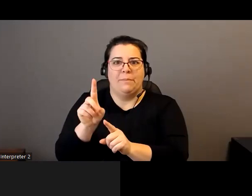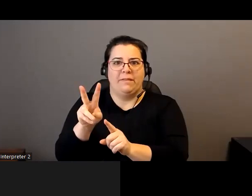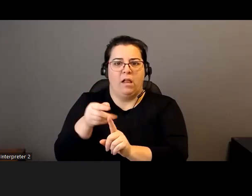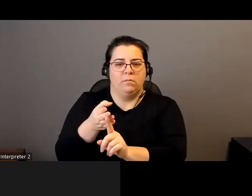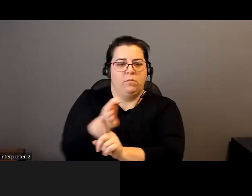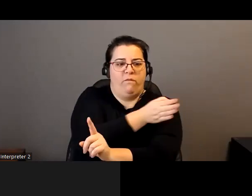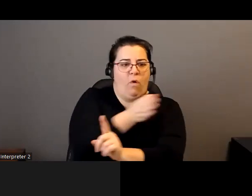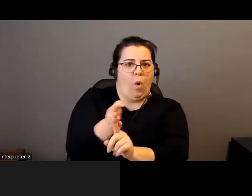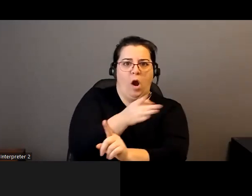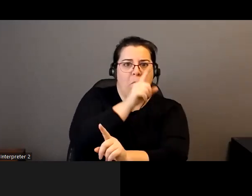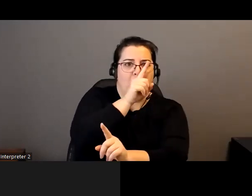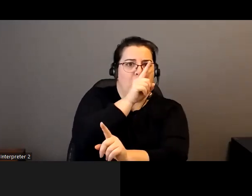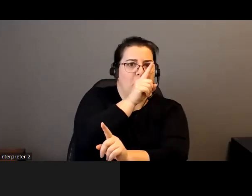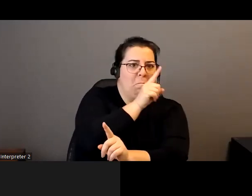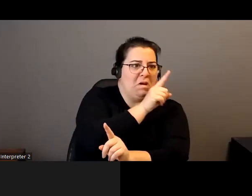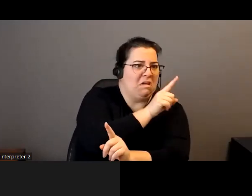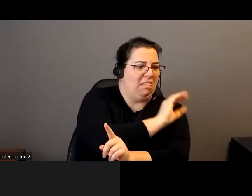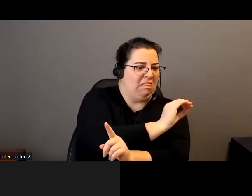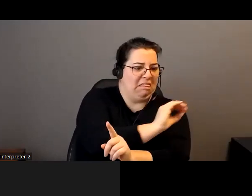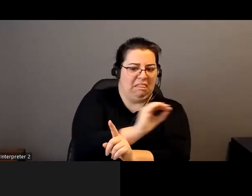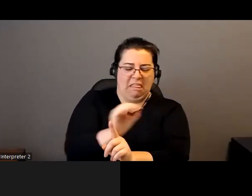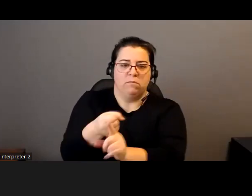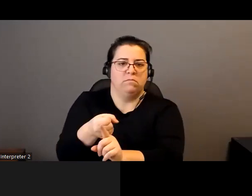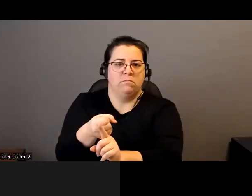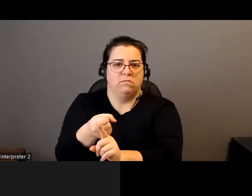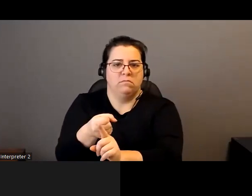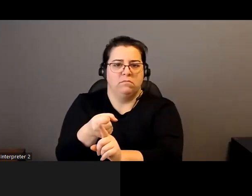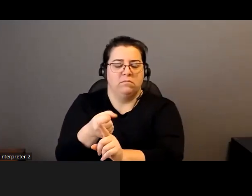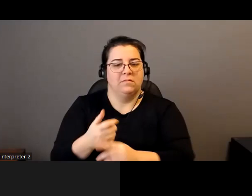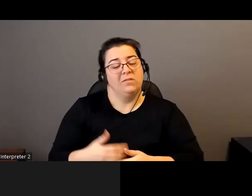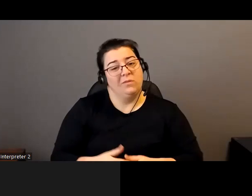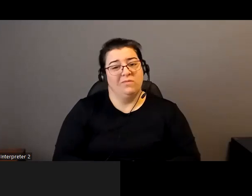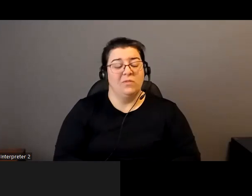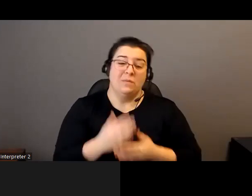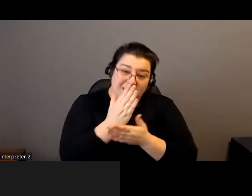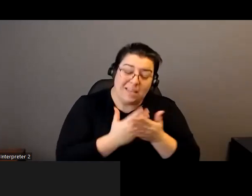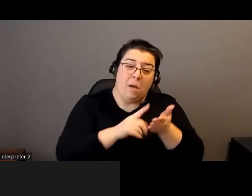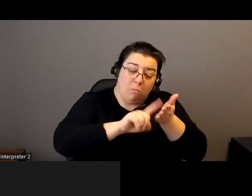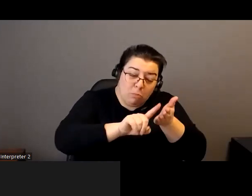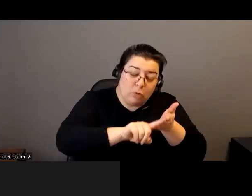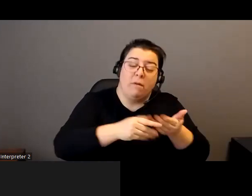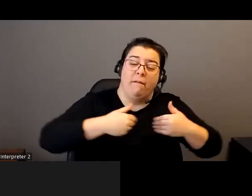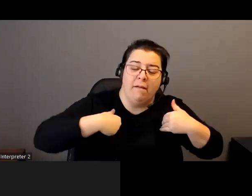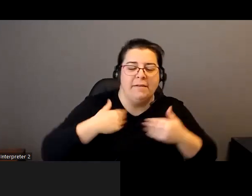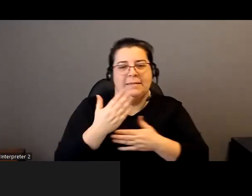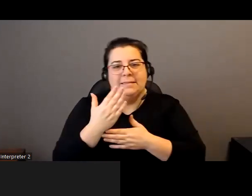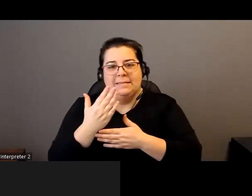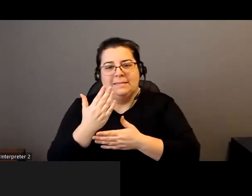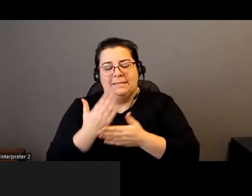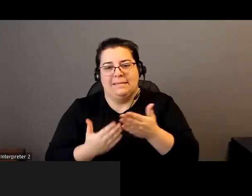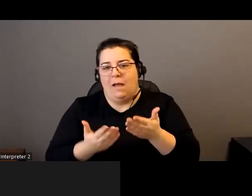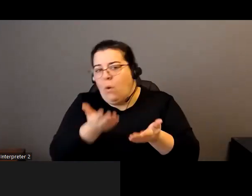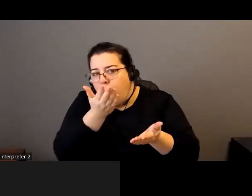there is some, not a lot. Thanks. And then just sort of looking at domestic violence in a